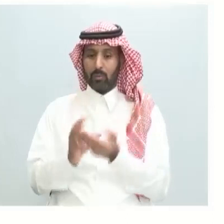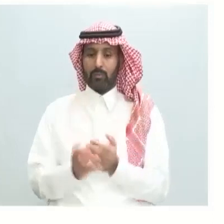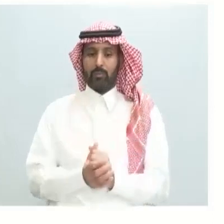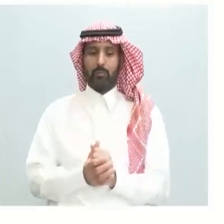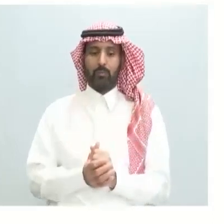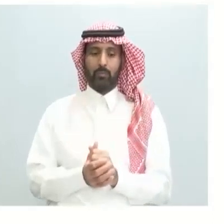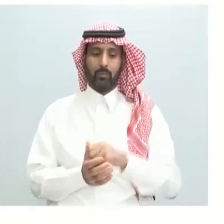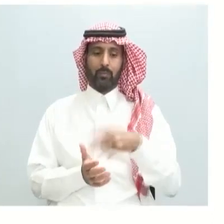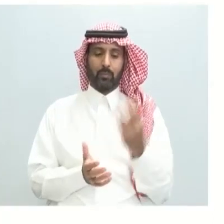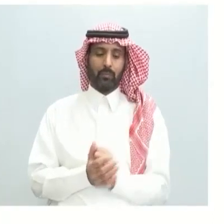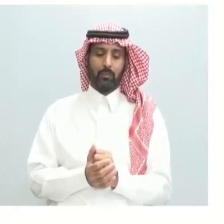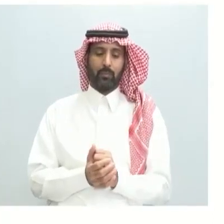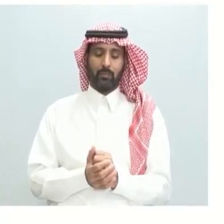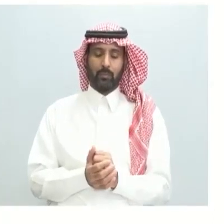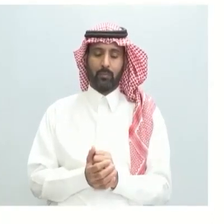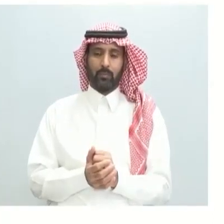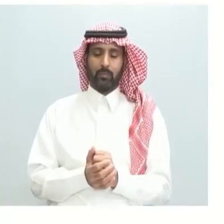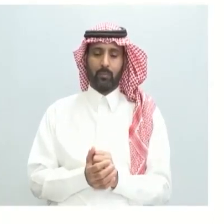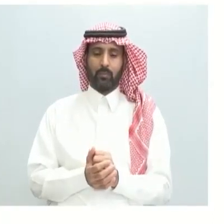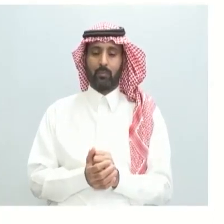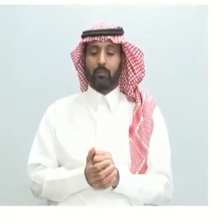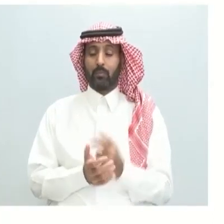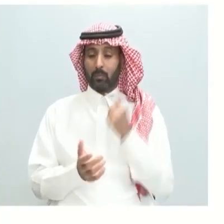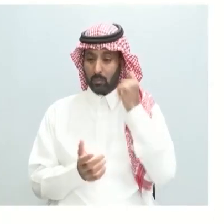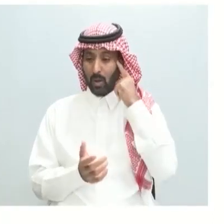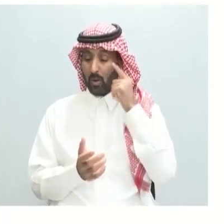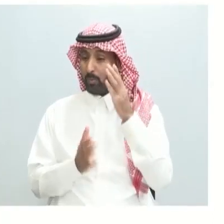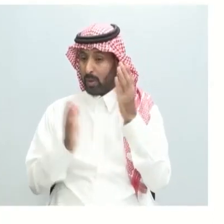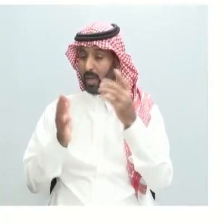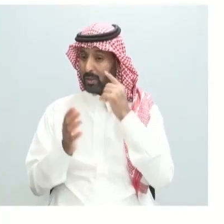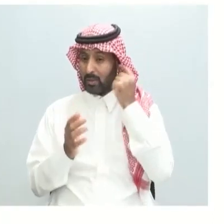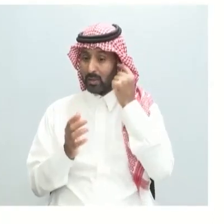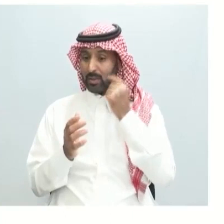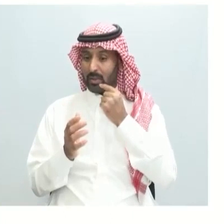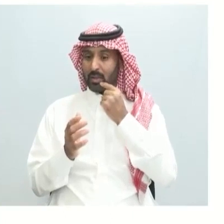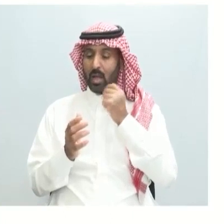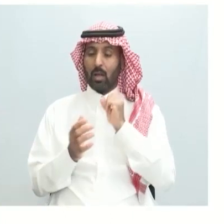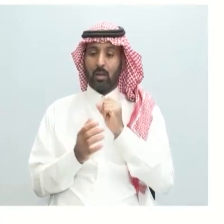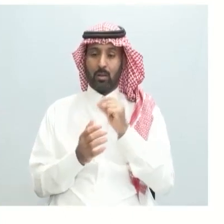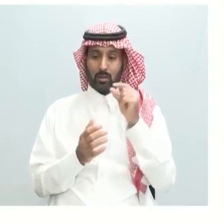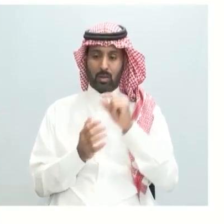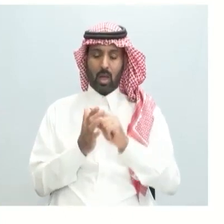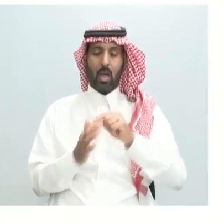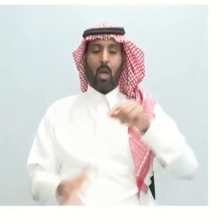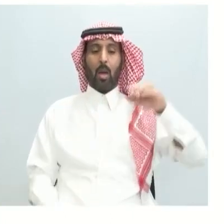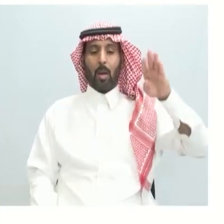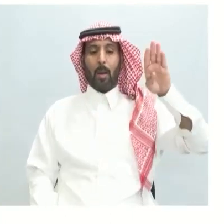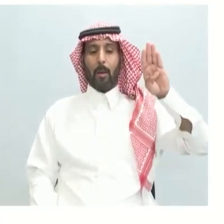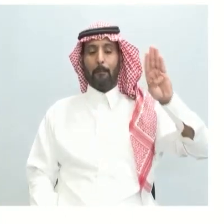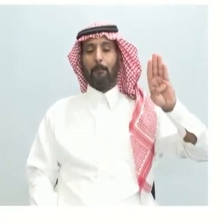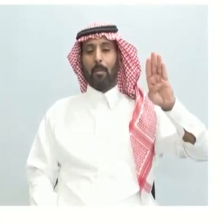And the third article here is talking about the well-known, of course, Burj Khalifa in the United Arab Emirates. Let's listen